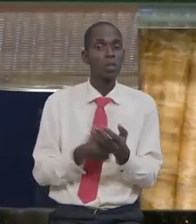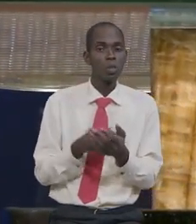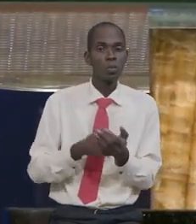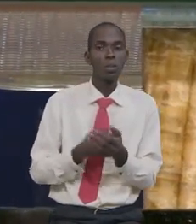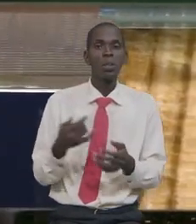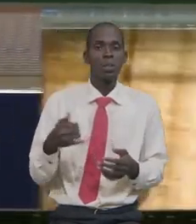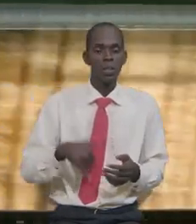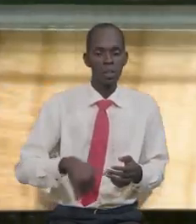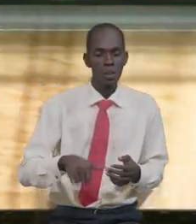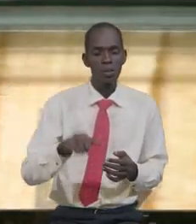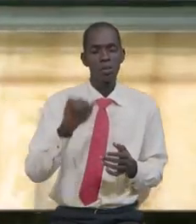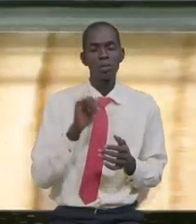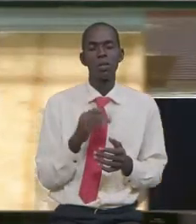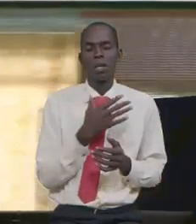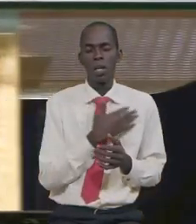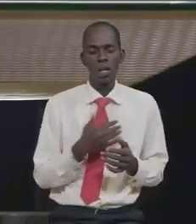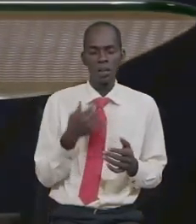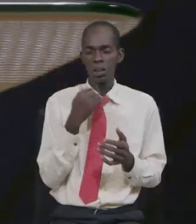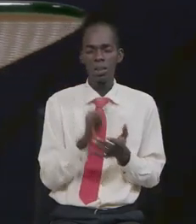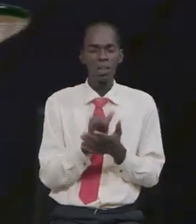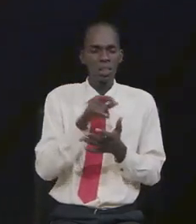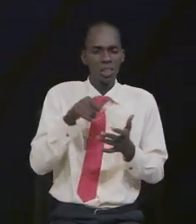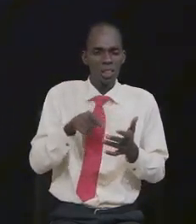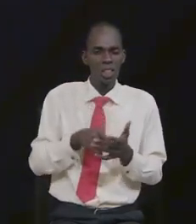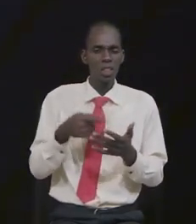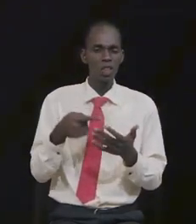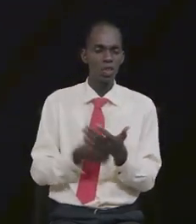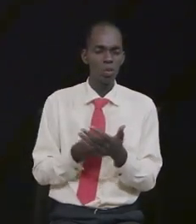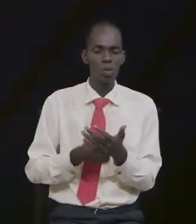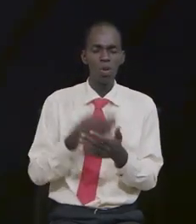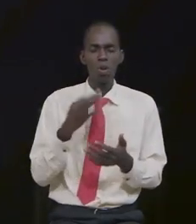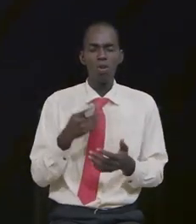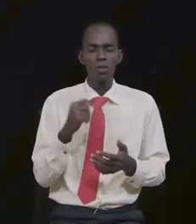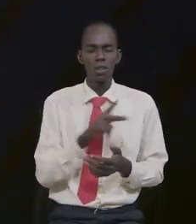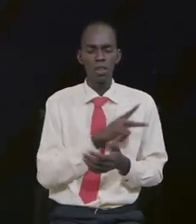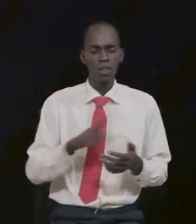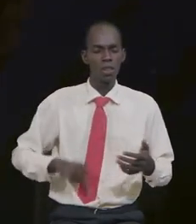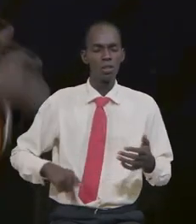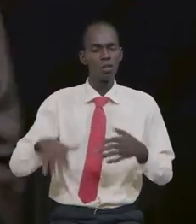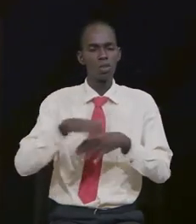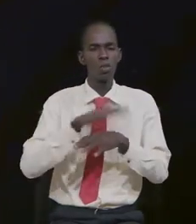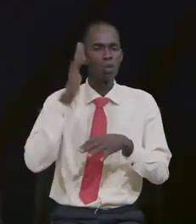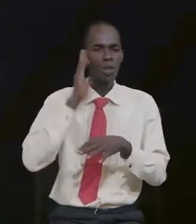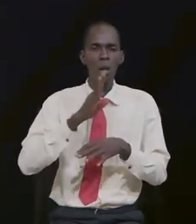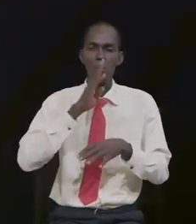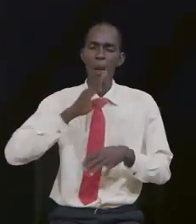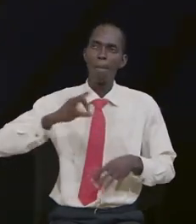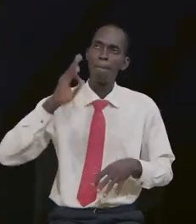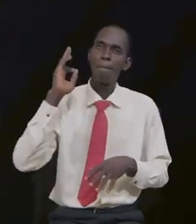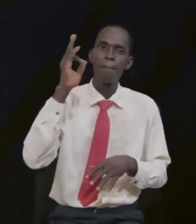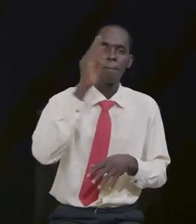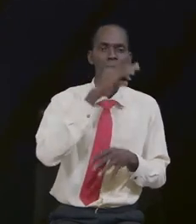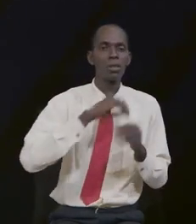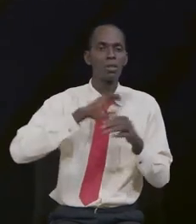on. And this gospel of the kingdom shall be preached in all the world for